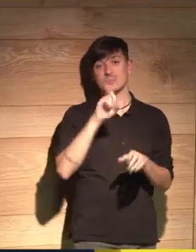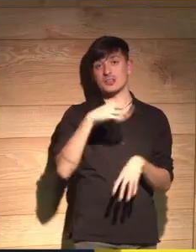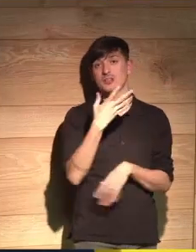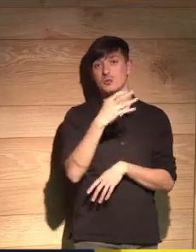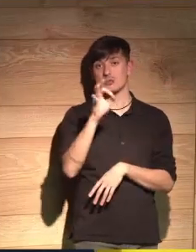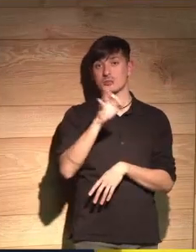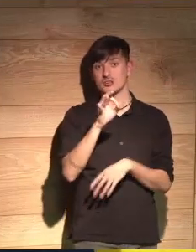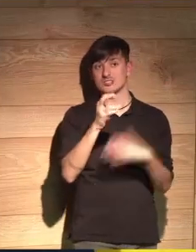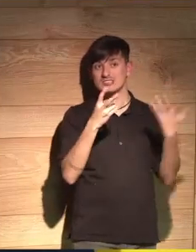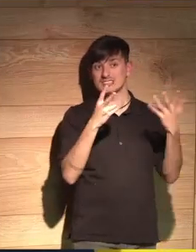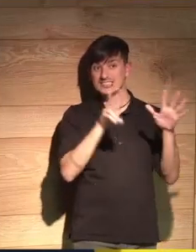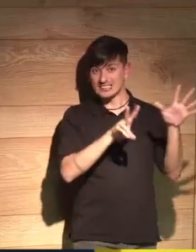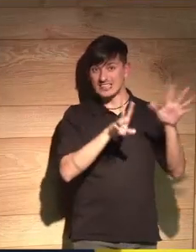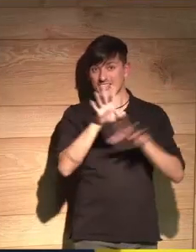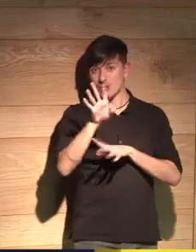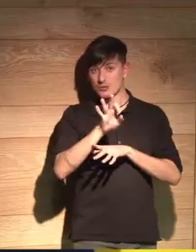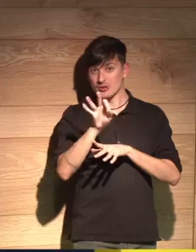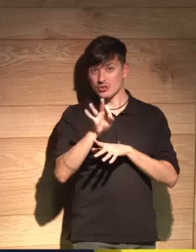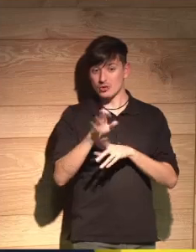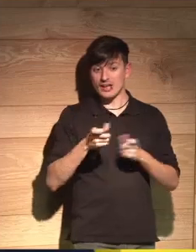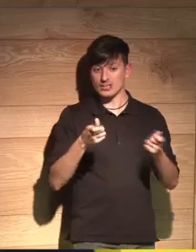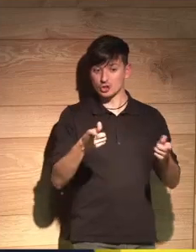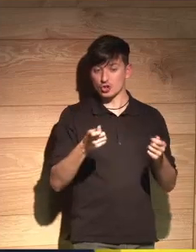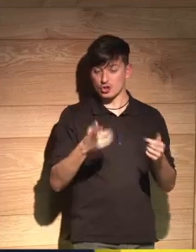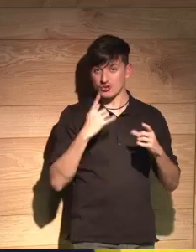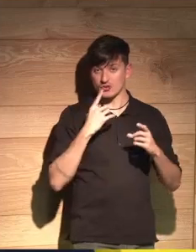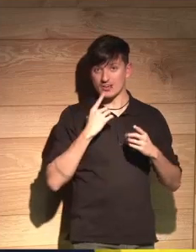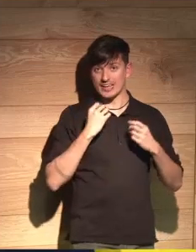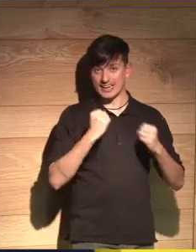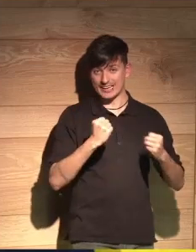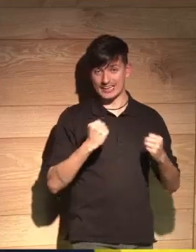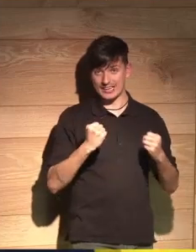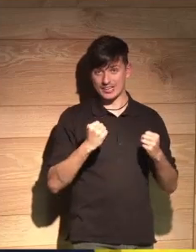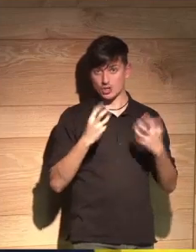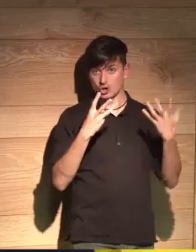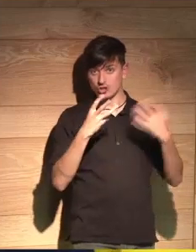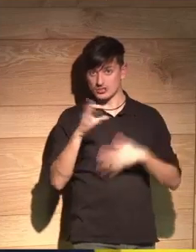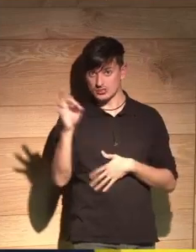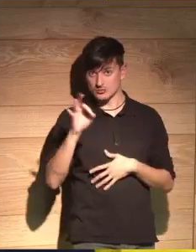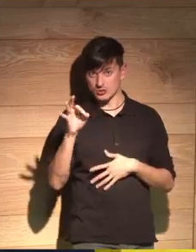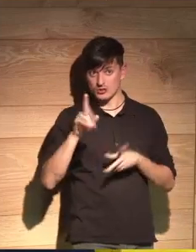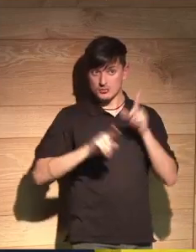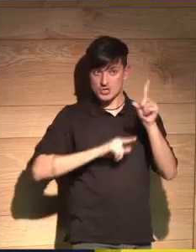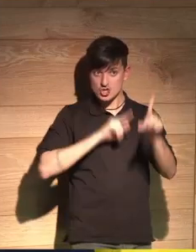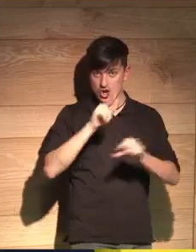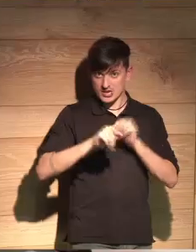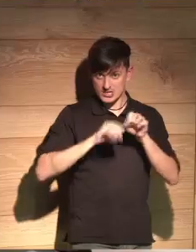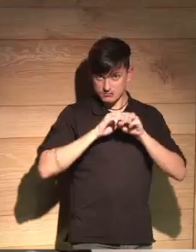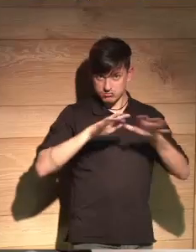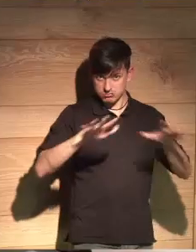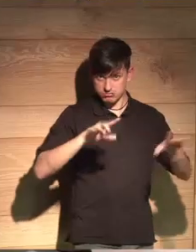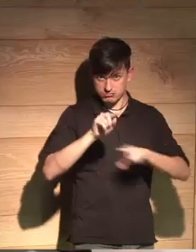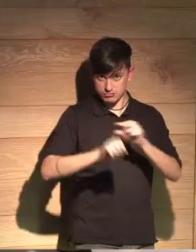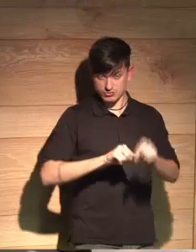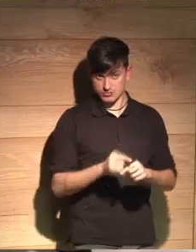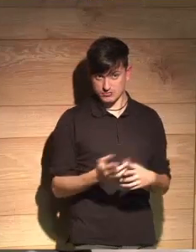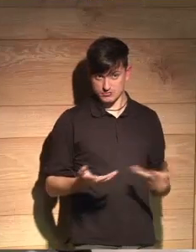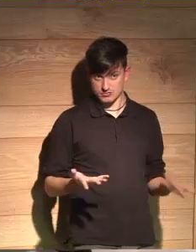50% of population, 75% of energy consumption, and 80% of CO2